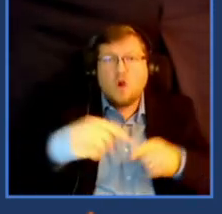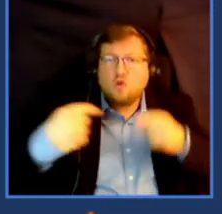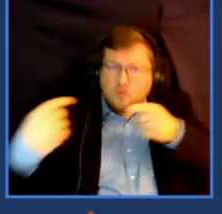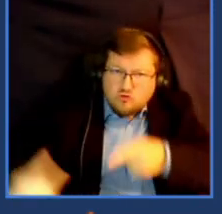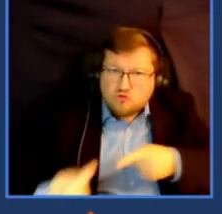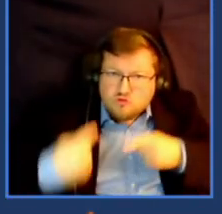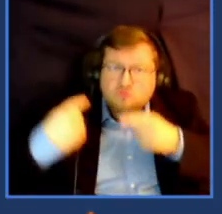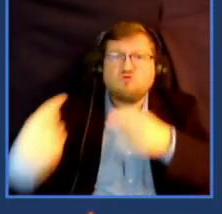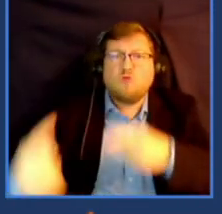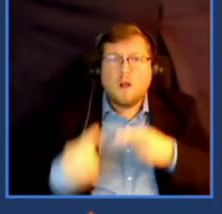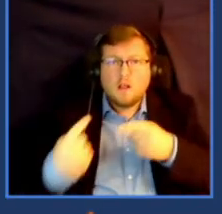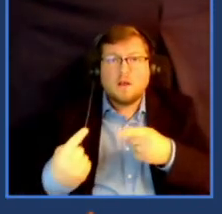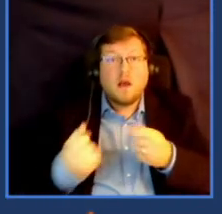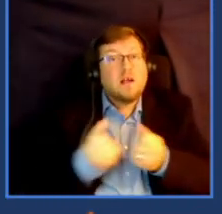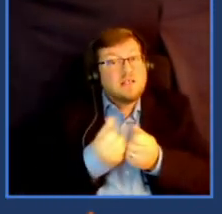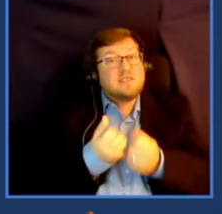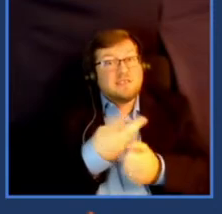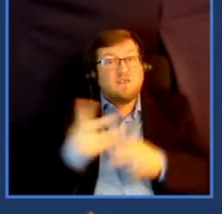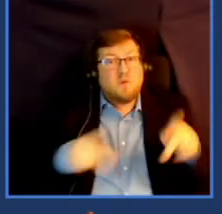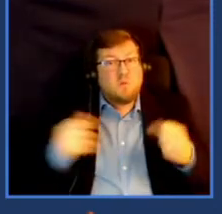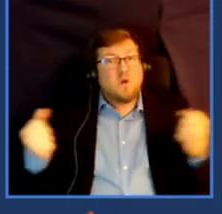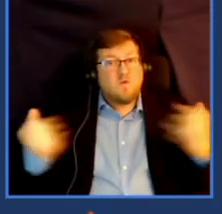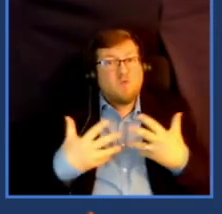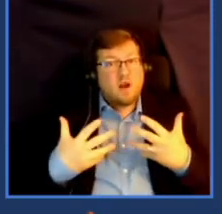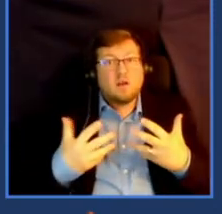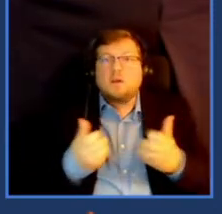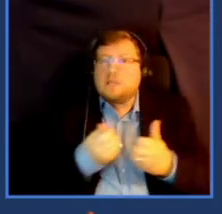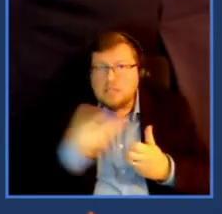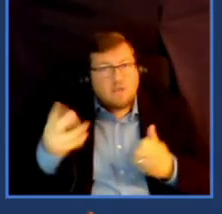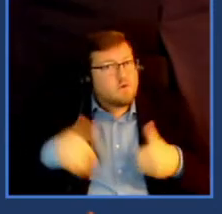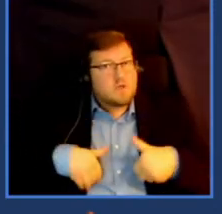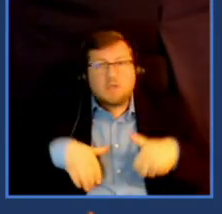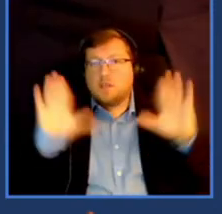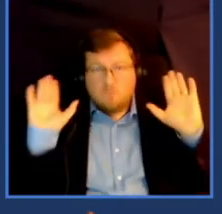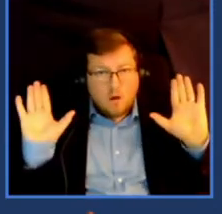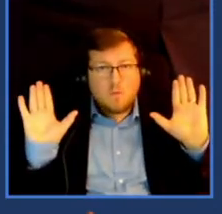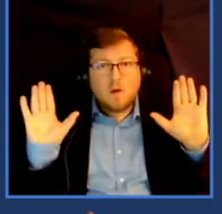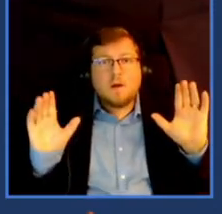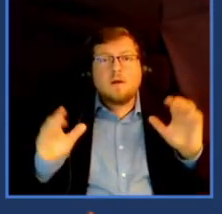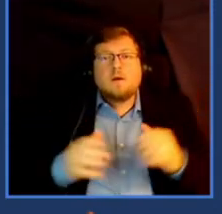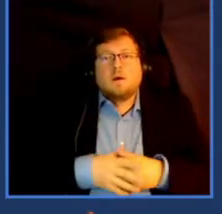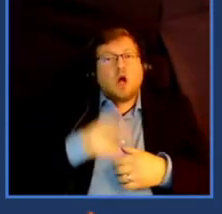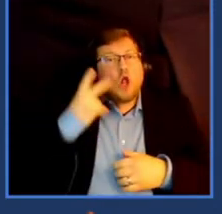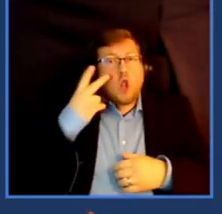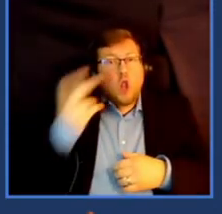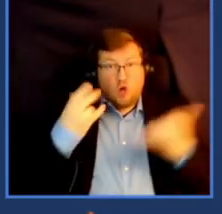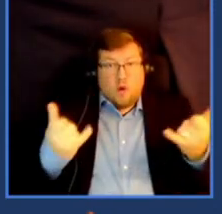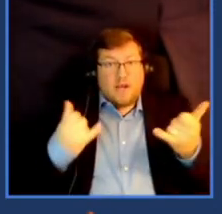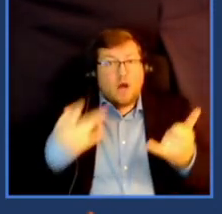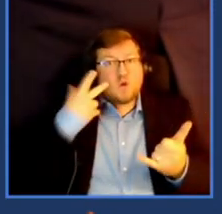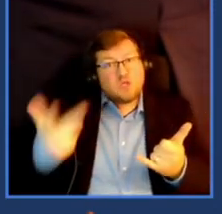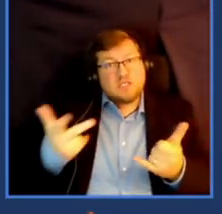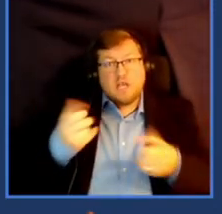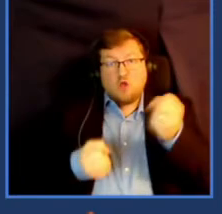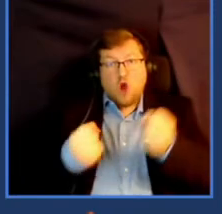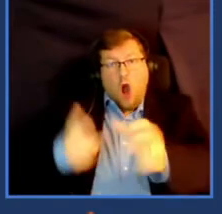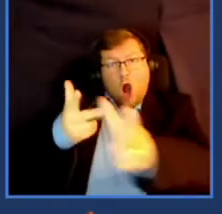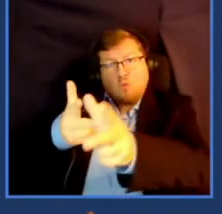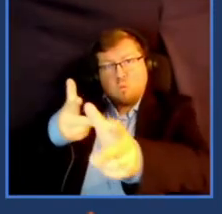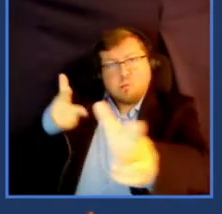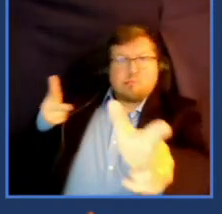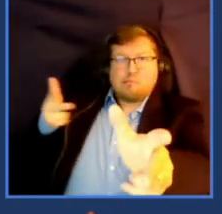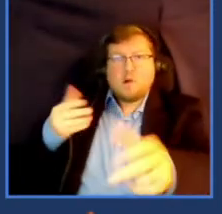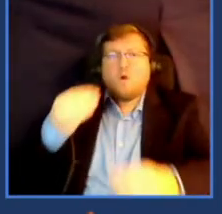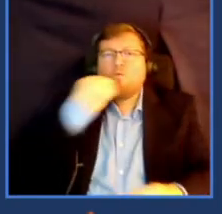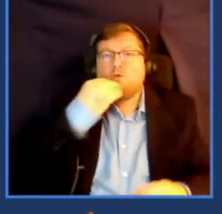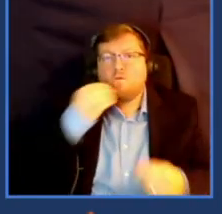are fearful, and many have given up hope. Look at the lines at food banks. Hours and hours